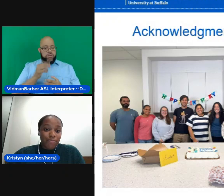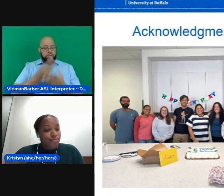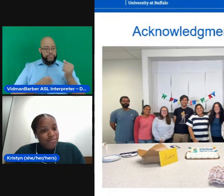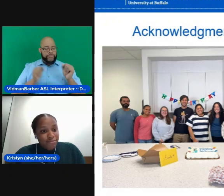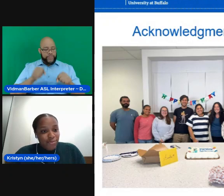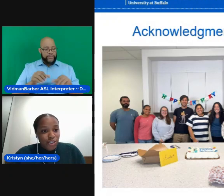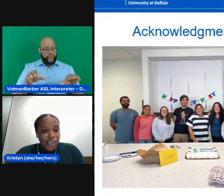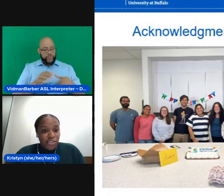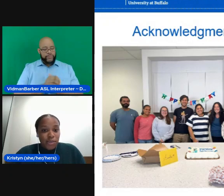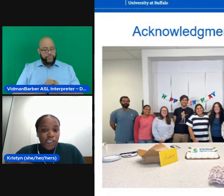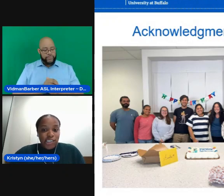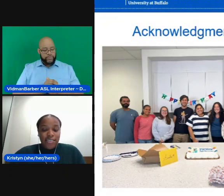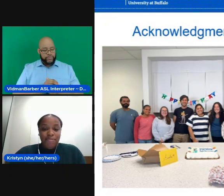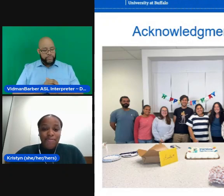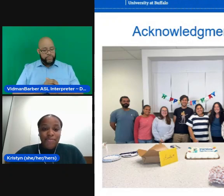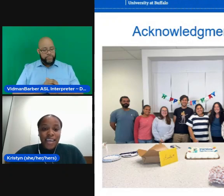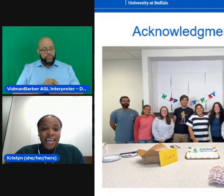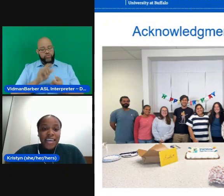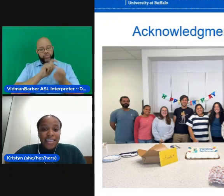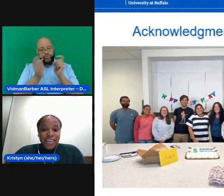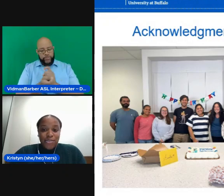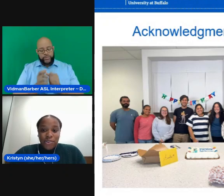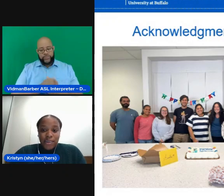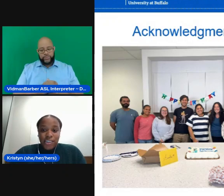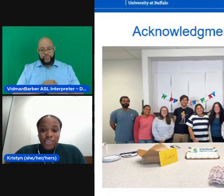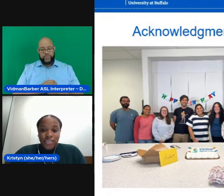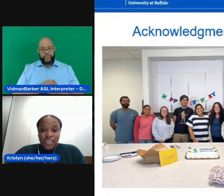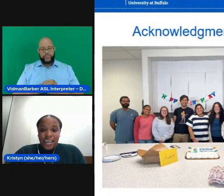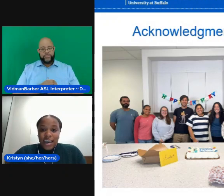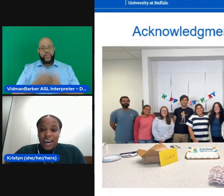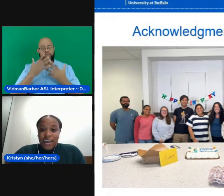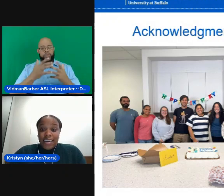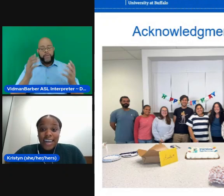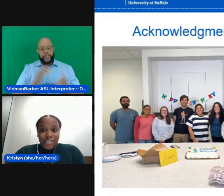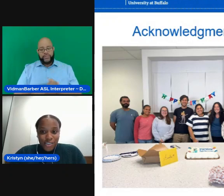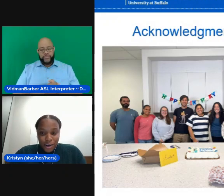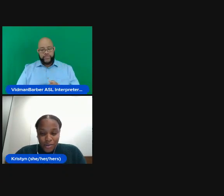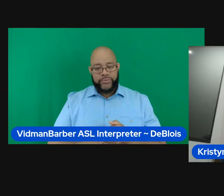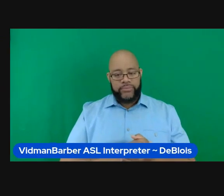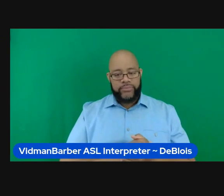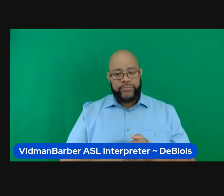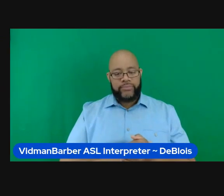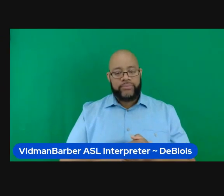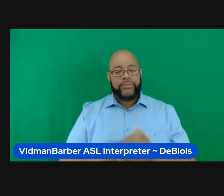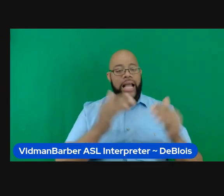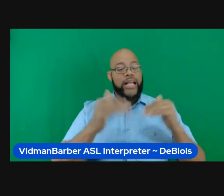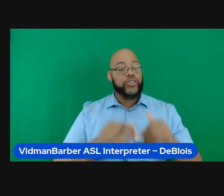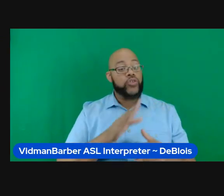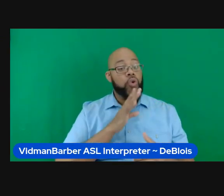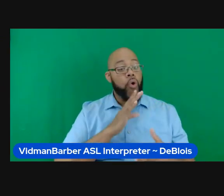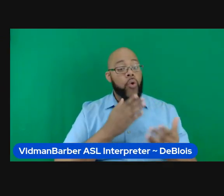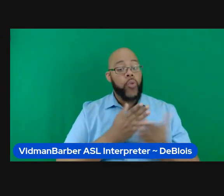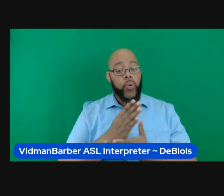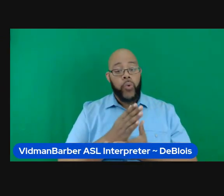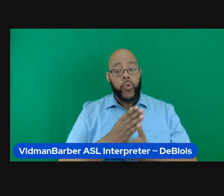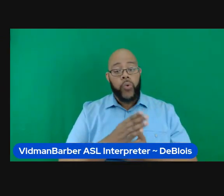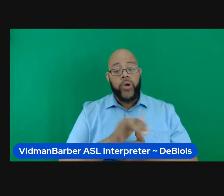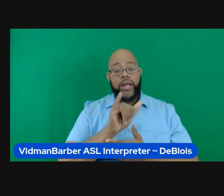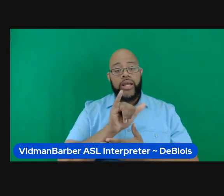undergo transformations. Thank you so much. Next talk will be by Iago